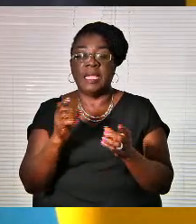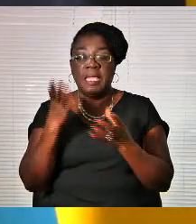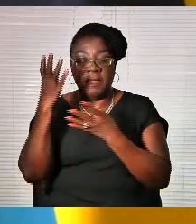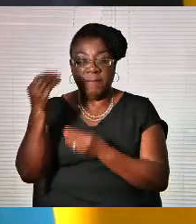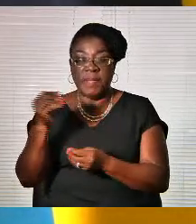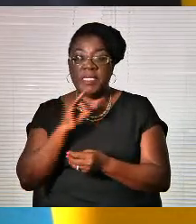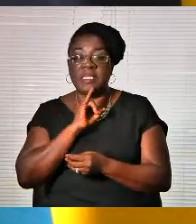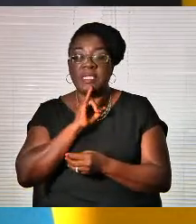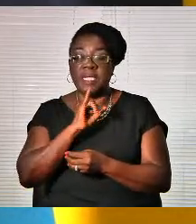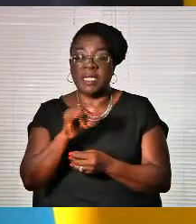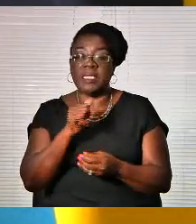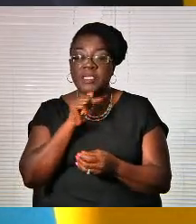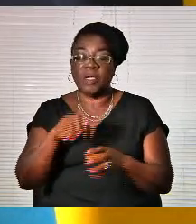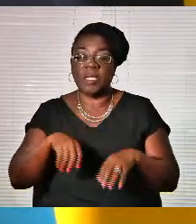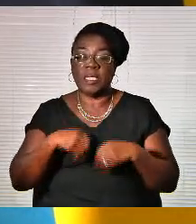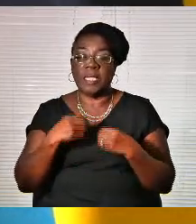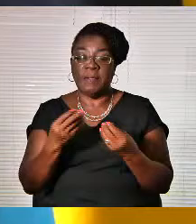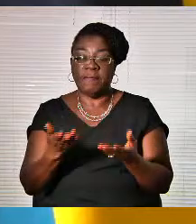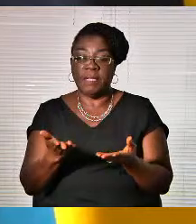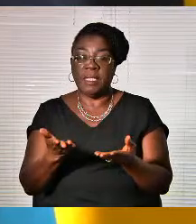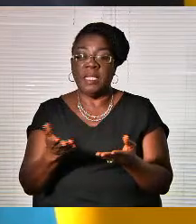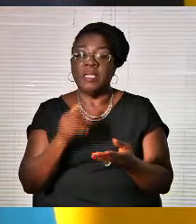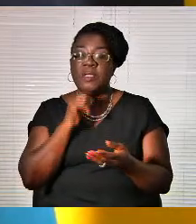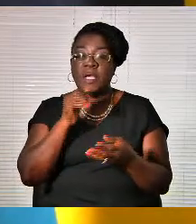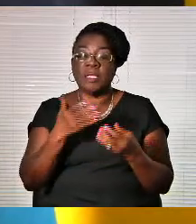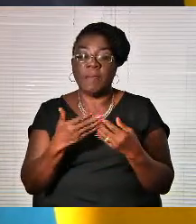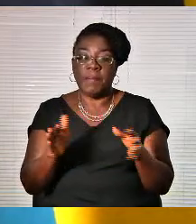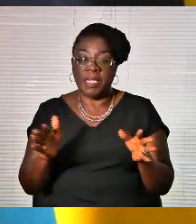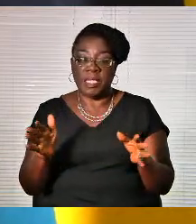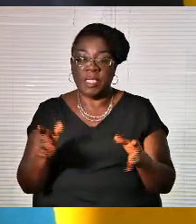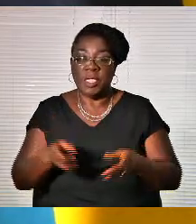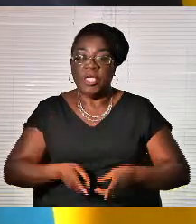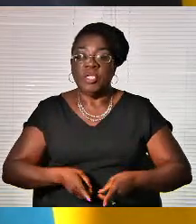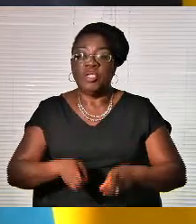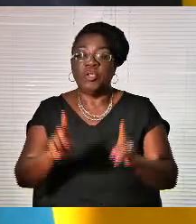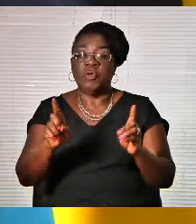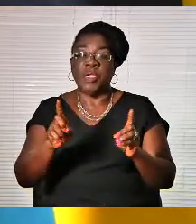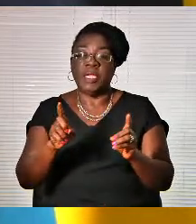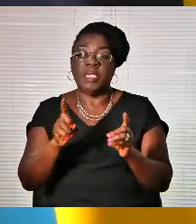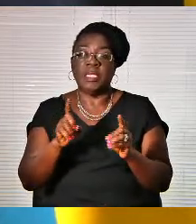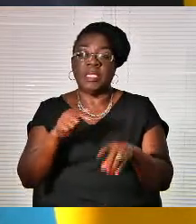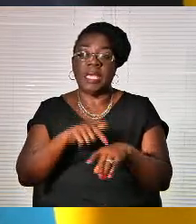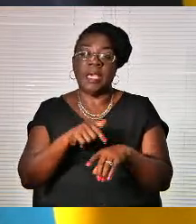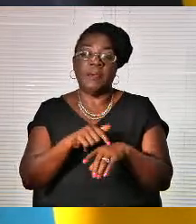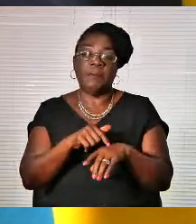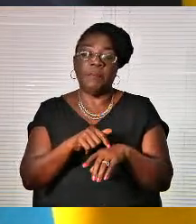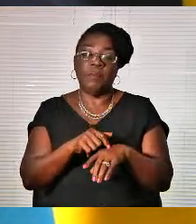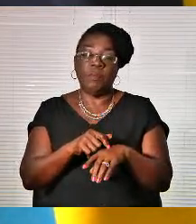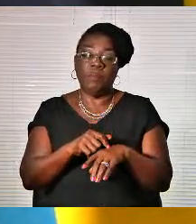that particular field is not completed during the data capture,